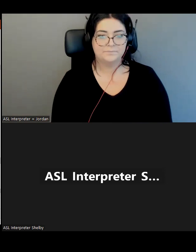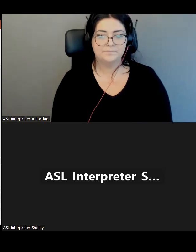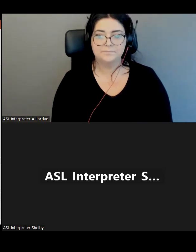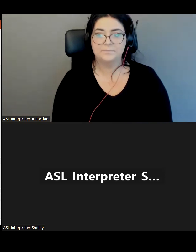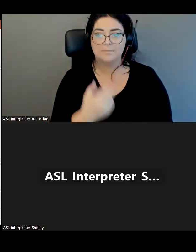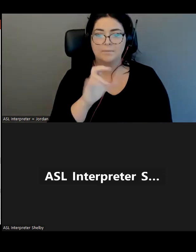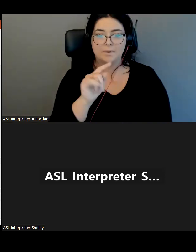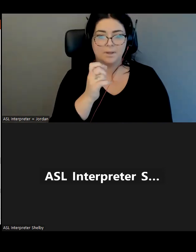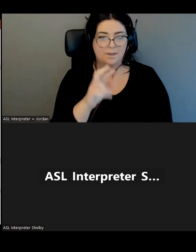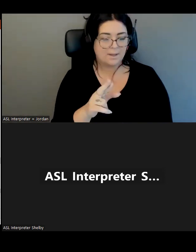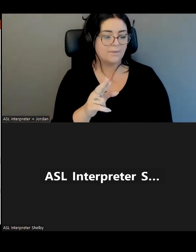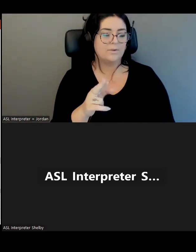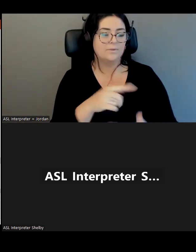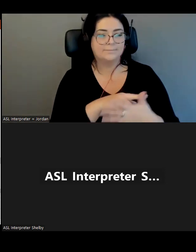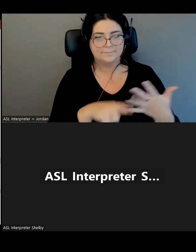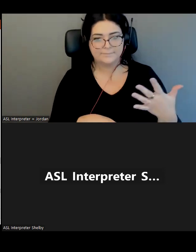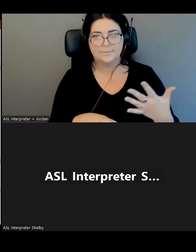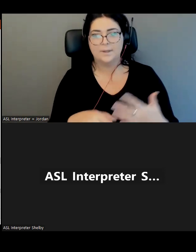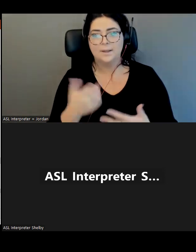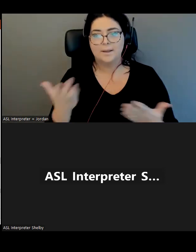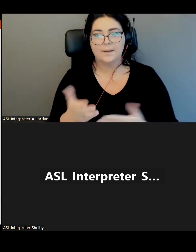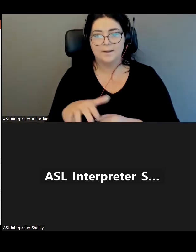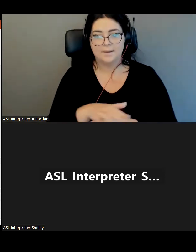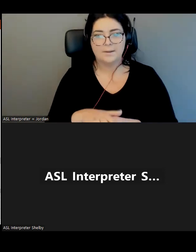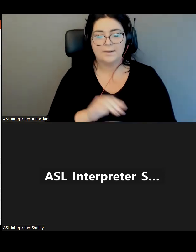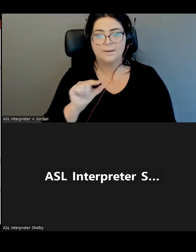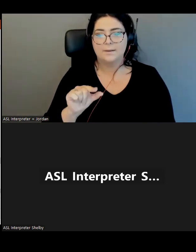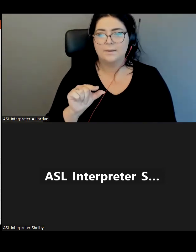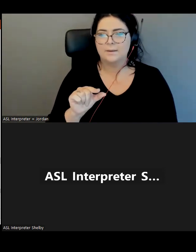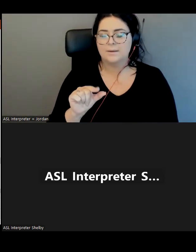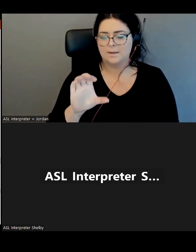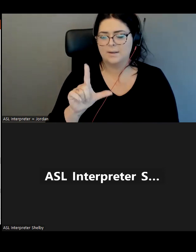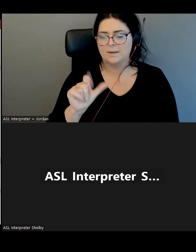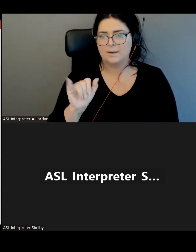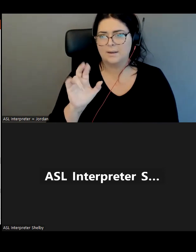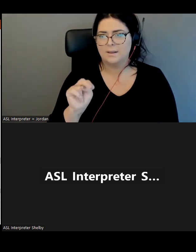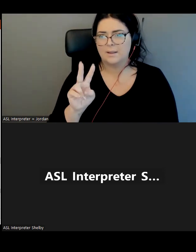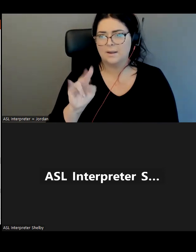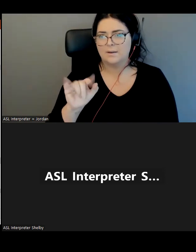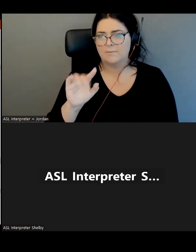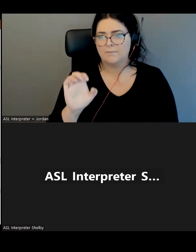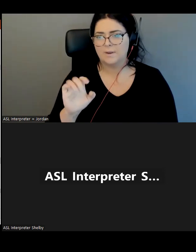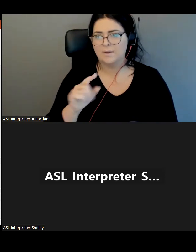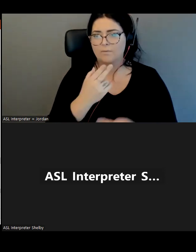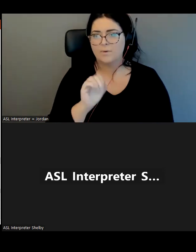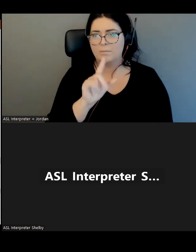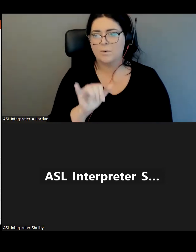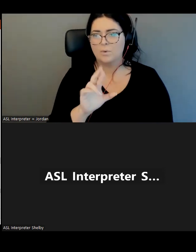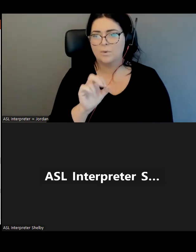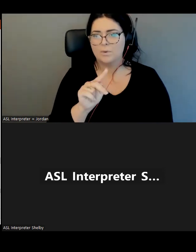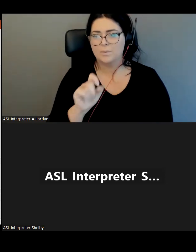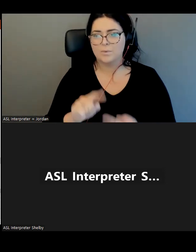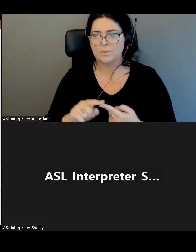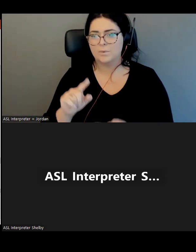Heather already went over the boundaries, but of course I'm located in Clarenville and cover from Holyrood to Port Blandford and